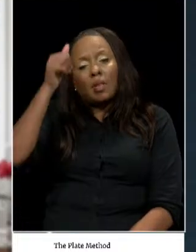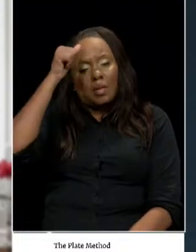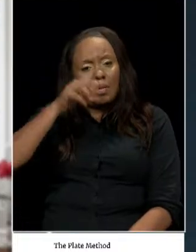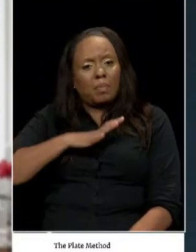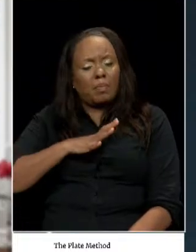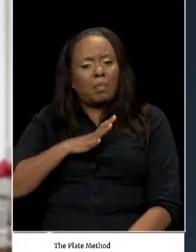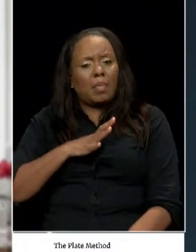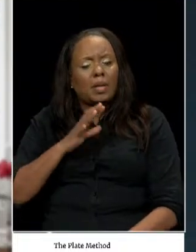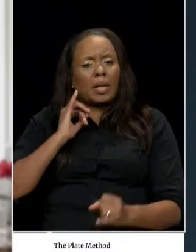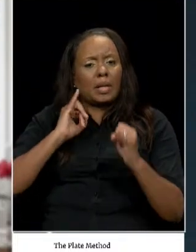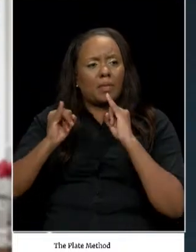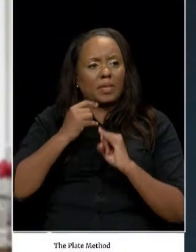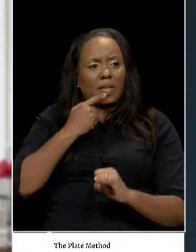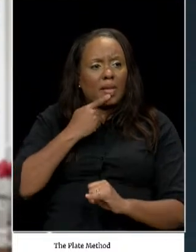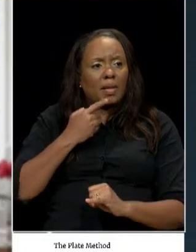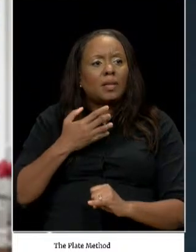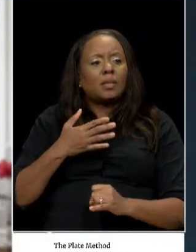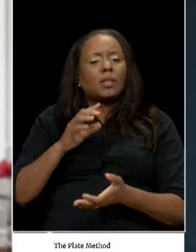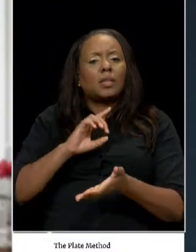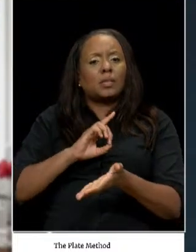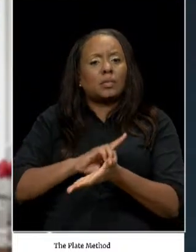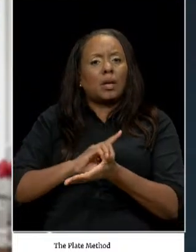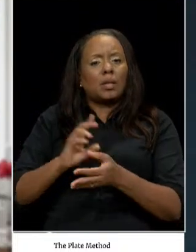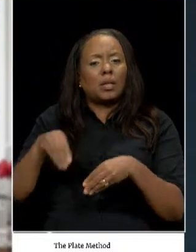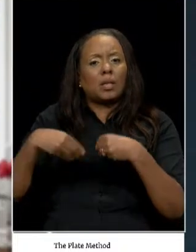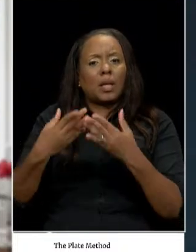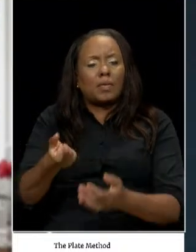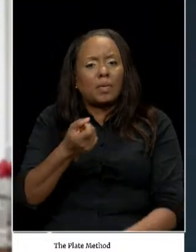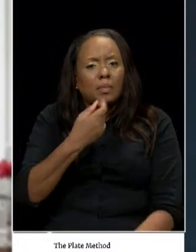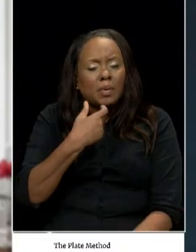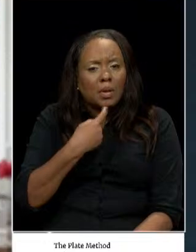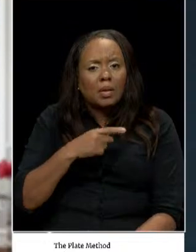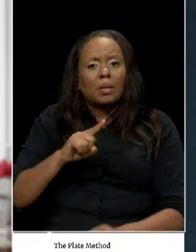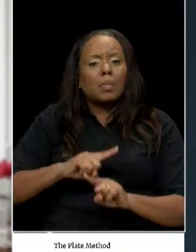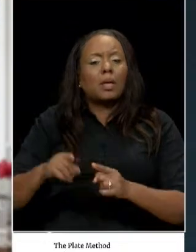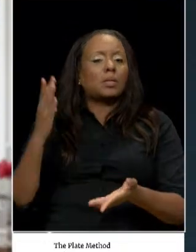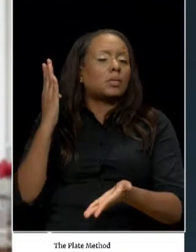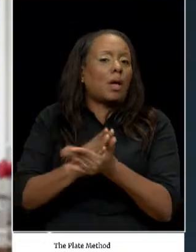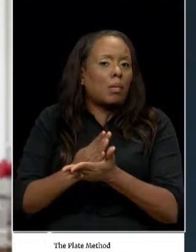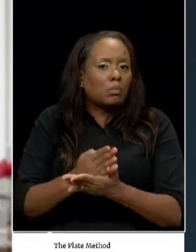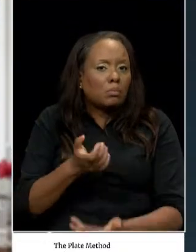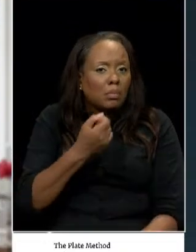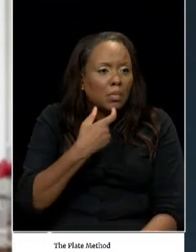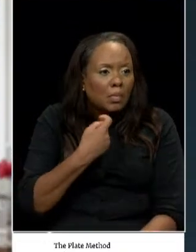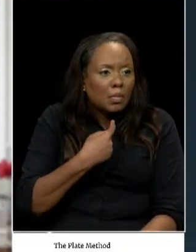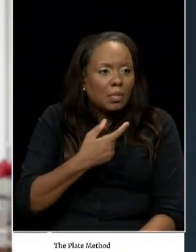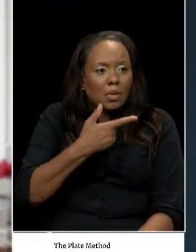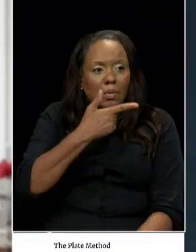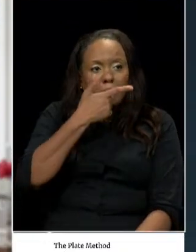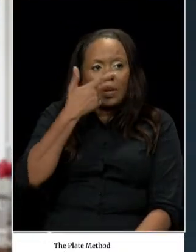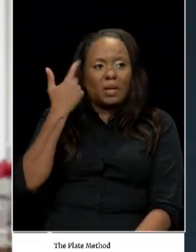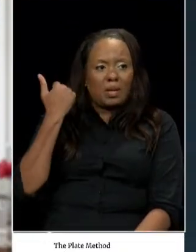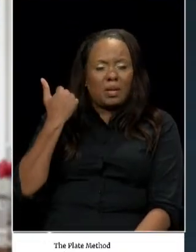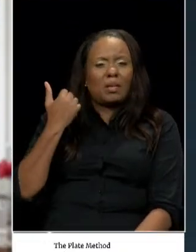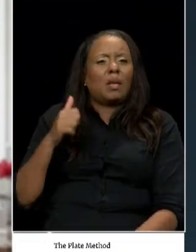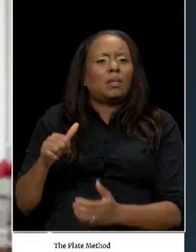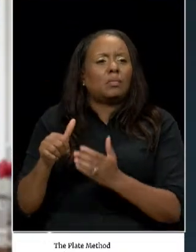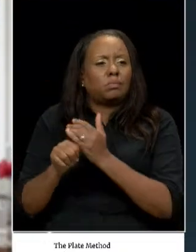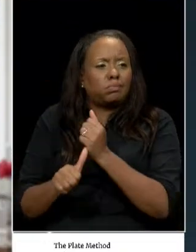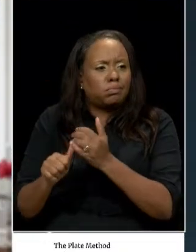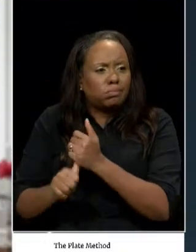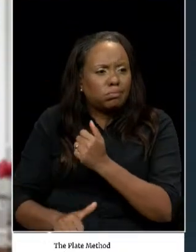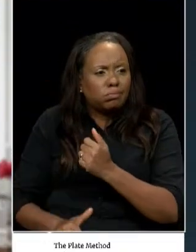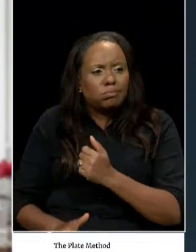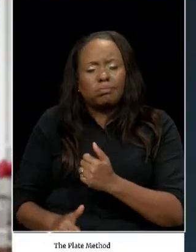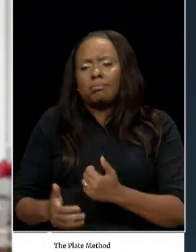some medication that he was prescribed to help control his diabetes because of one of the side effects. We need to talk